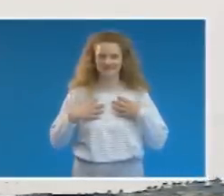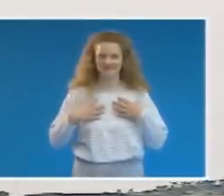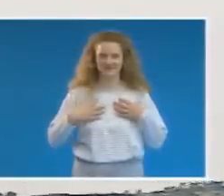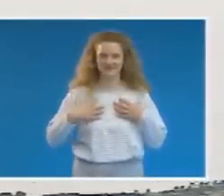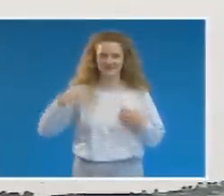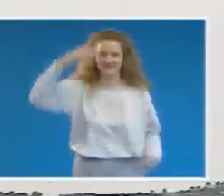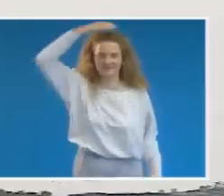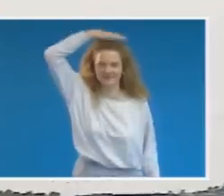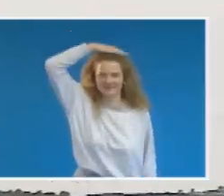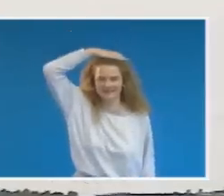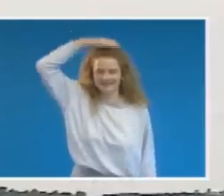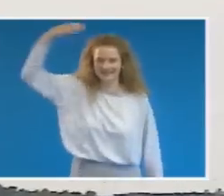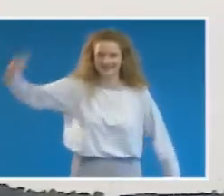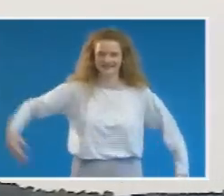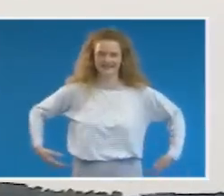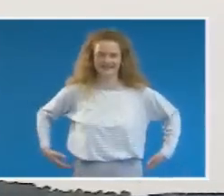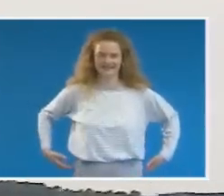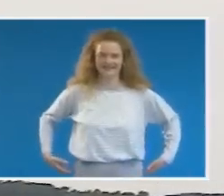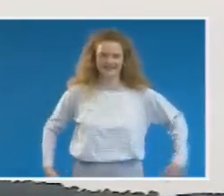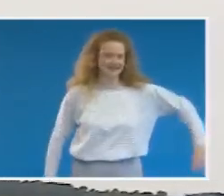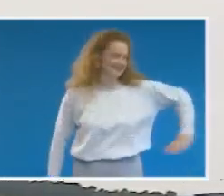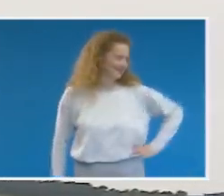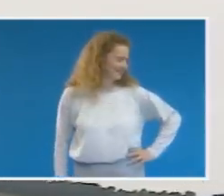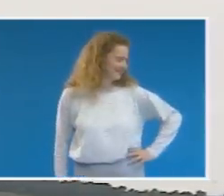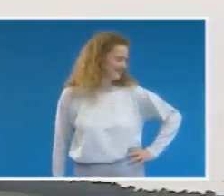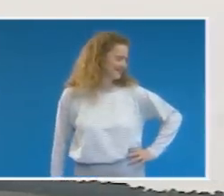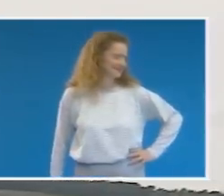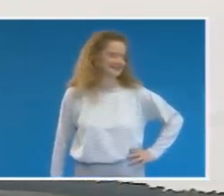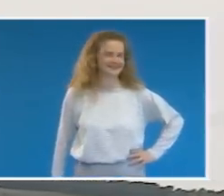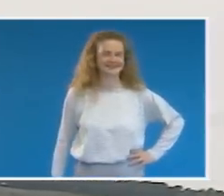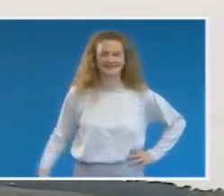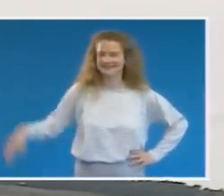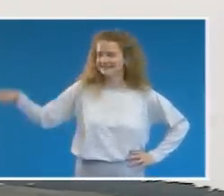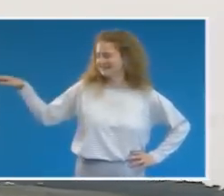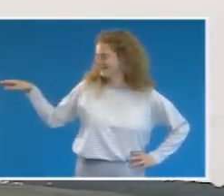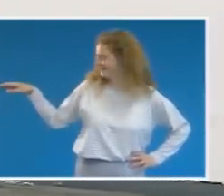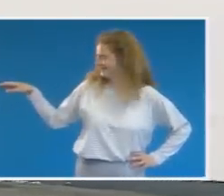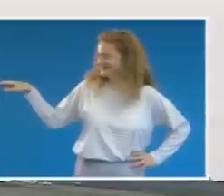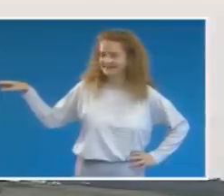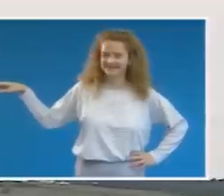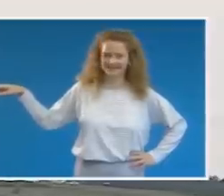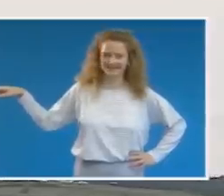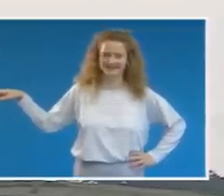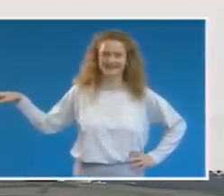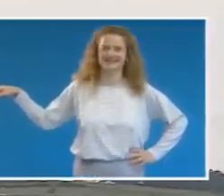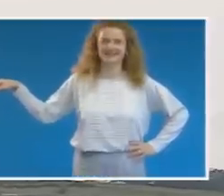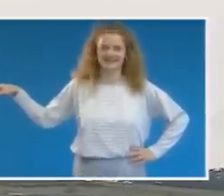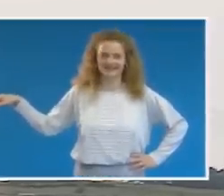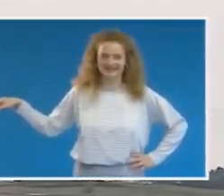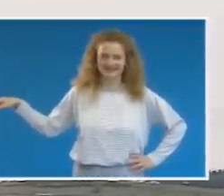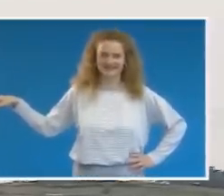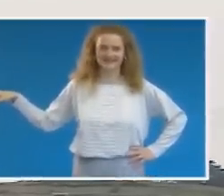I'm a little teapot, short and stout. Here's my handle, here's my